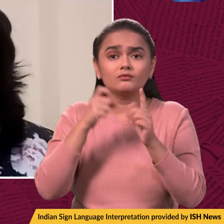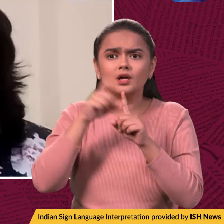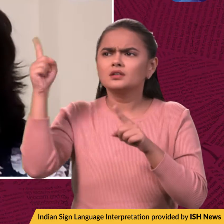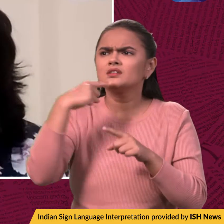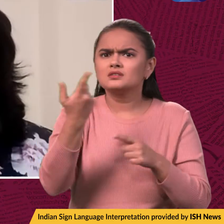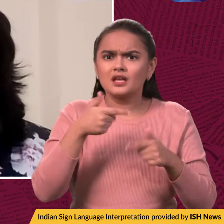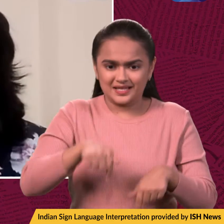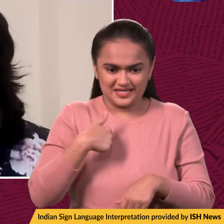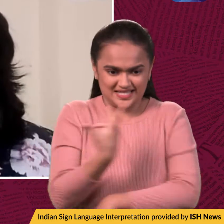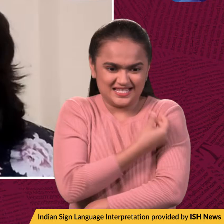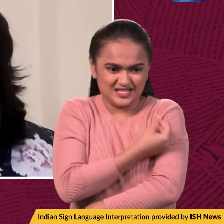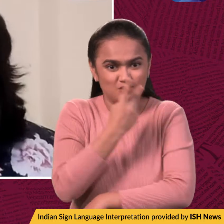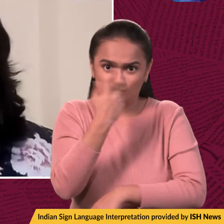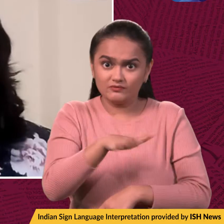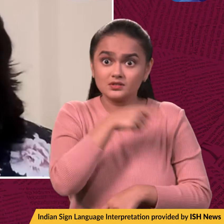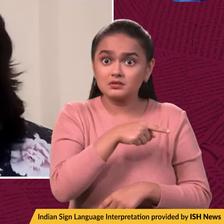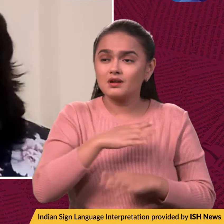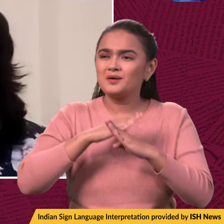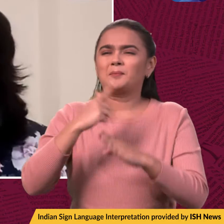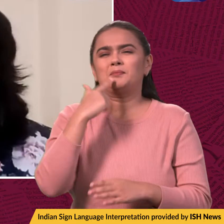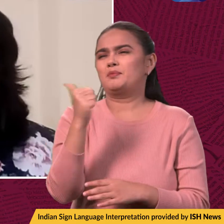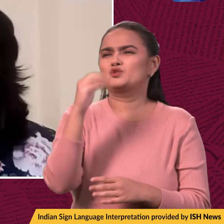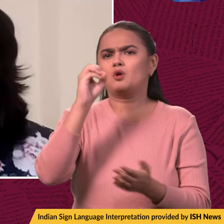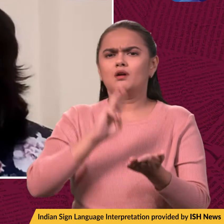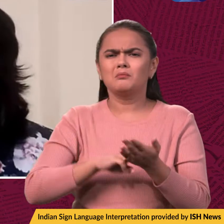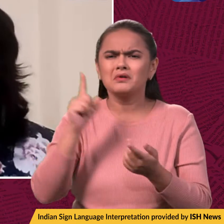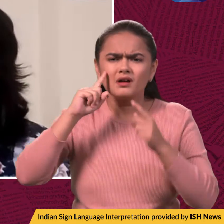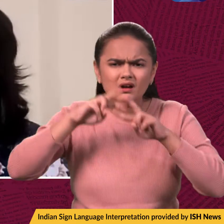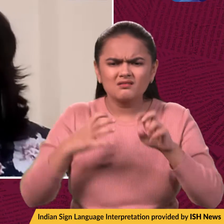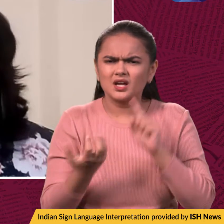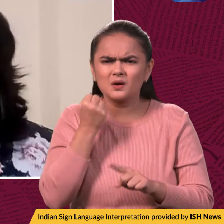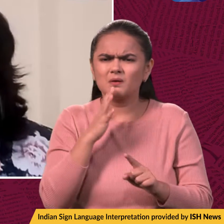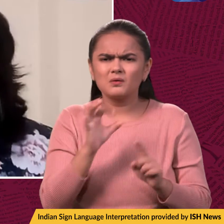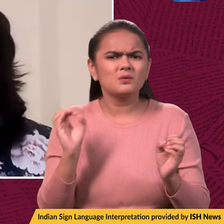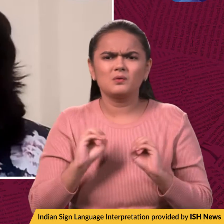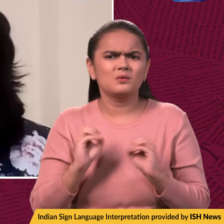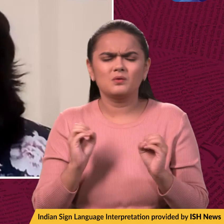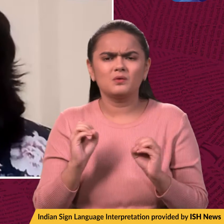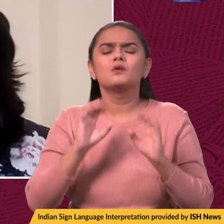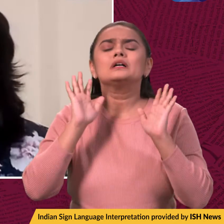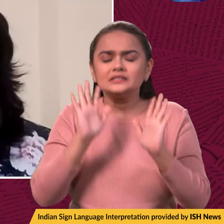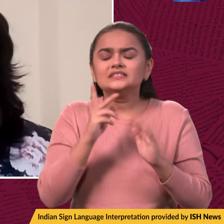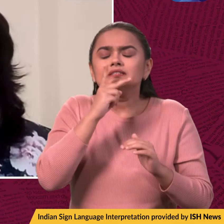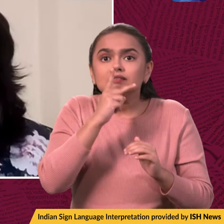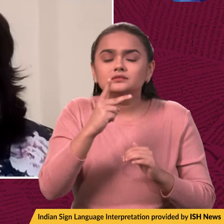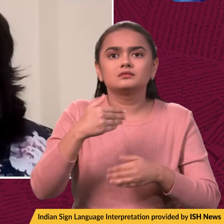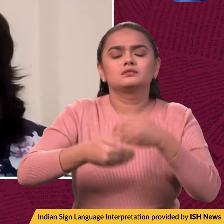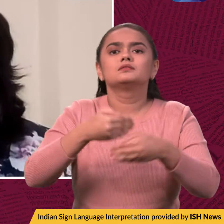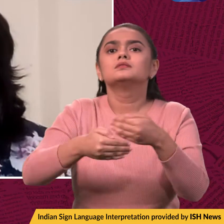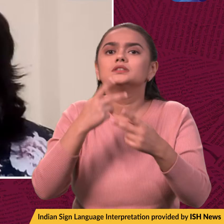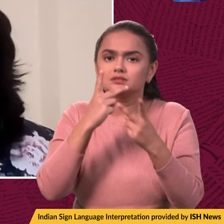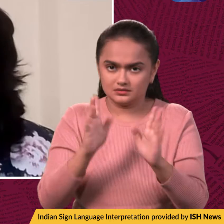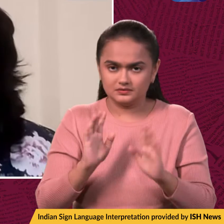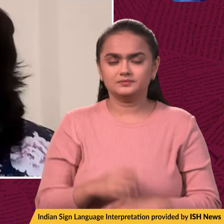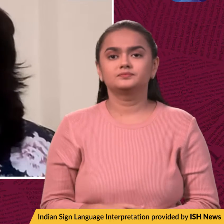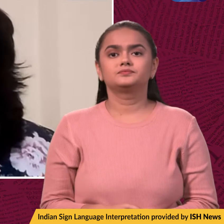evidence so far that existing vaccines will not provide high levels of protection against severe disease from the